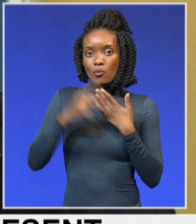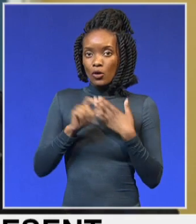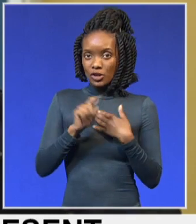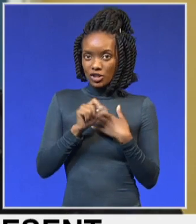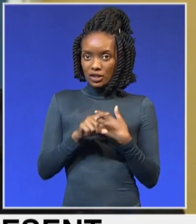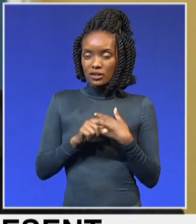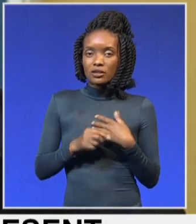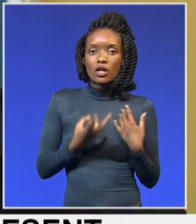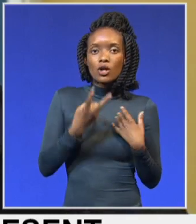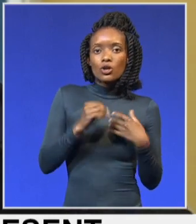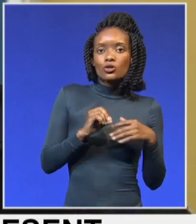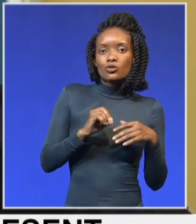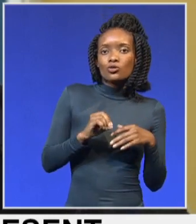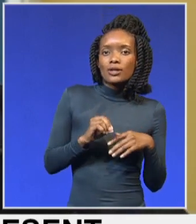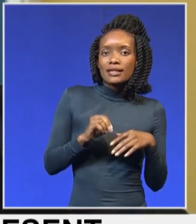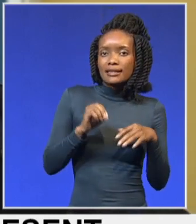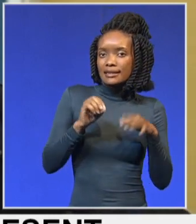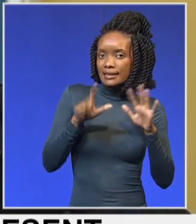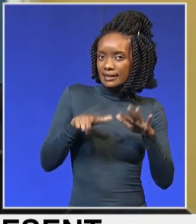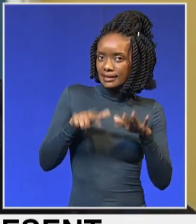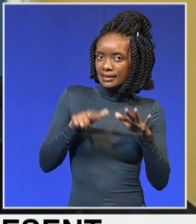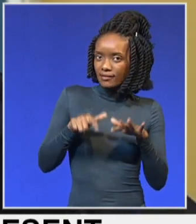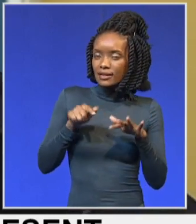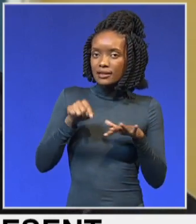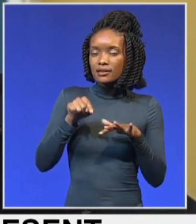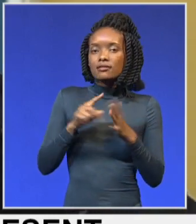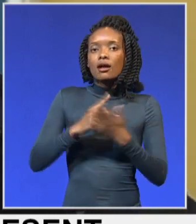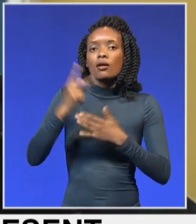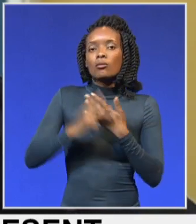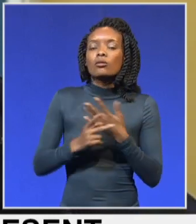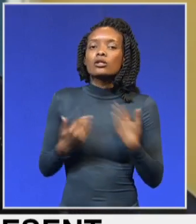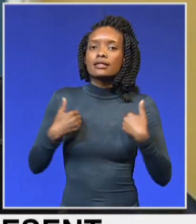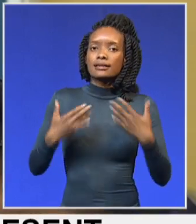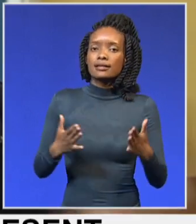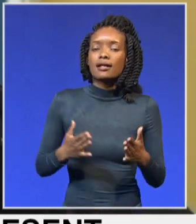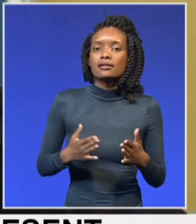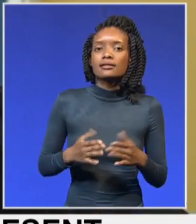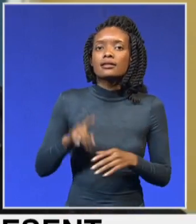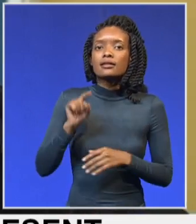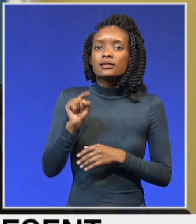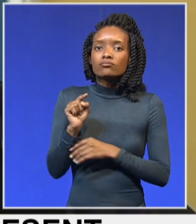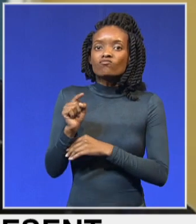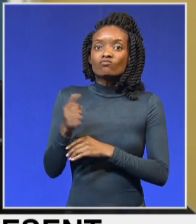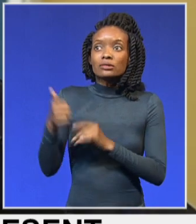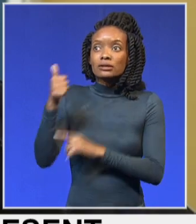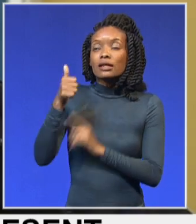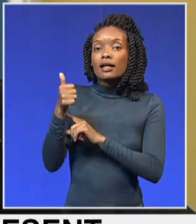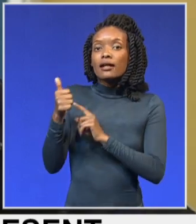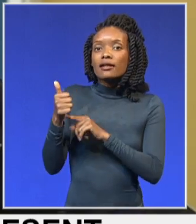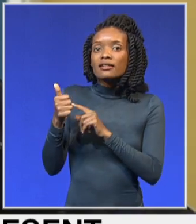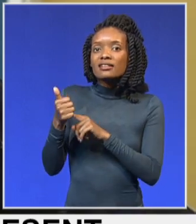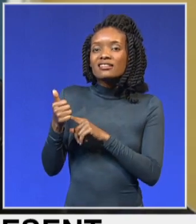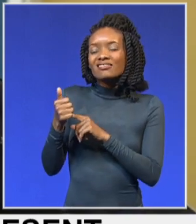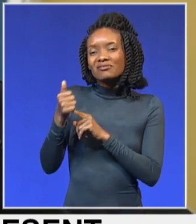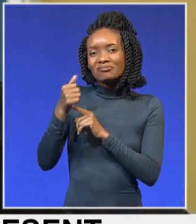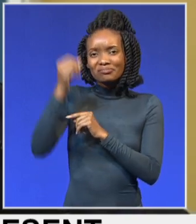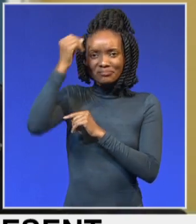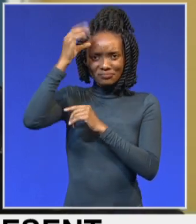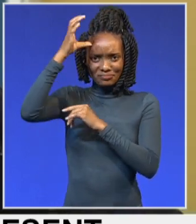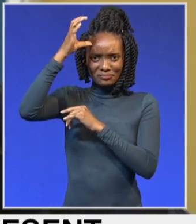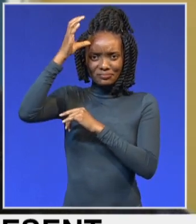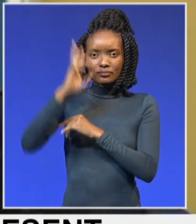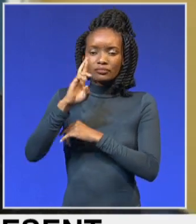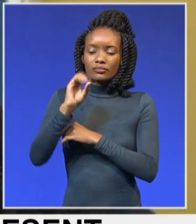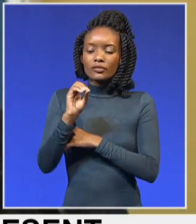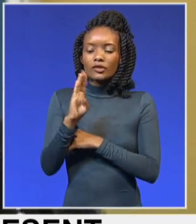colleague Odwa Makabuko came to Carnarvon and he was the expert in robotics, but now we